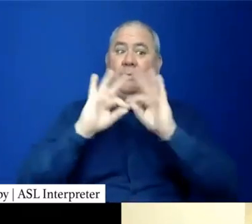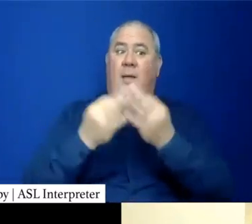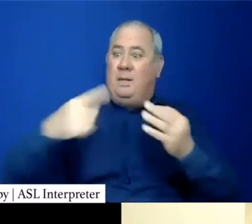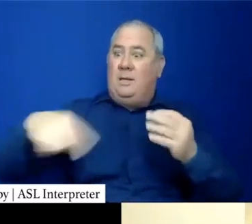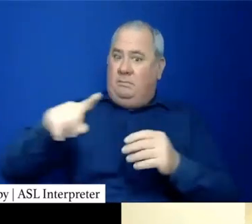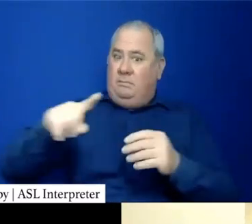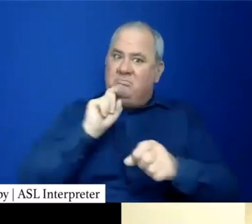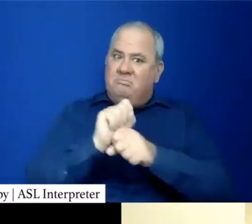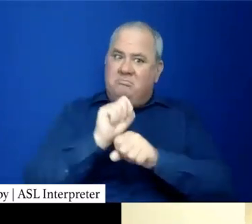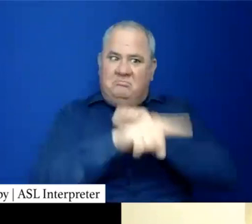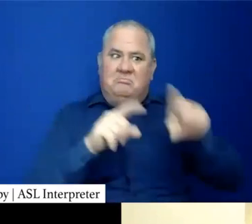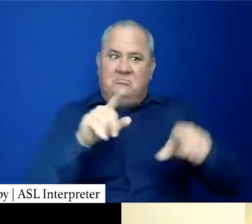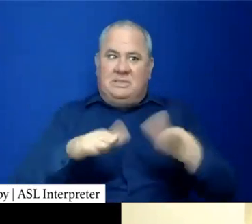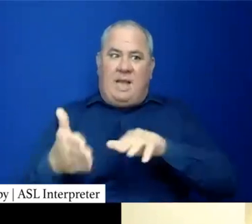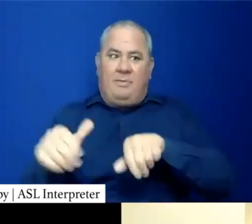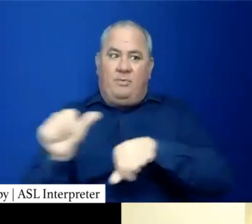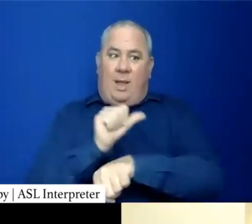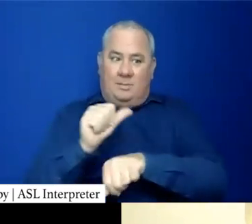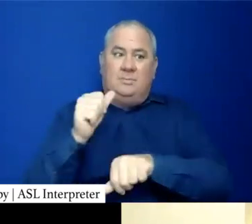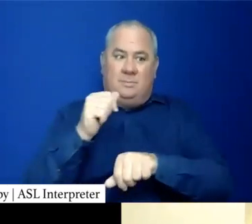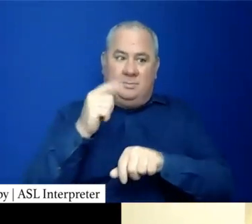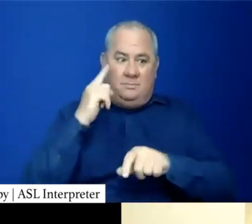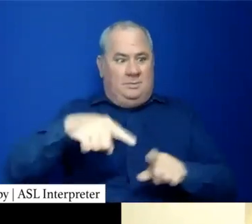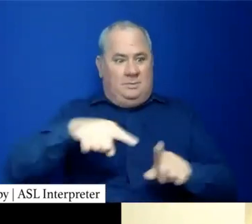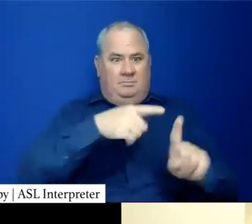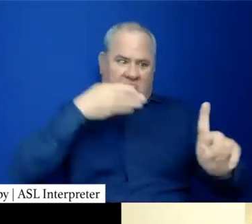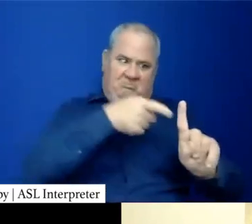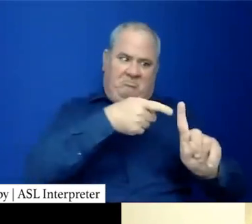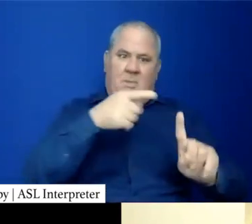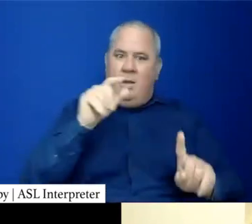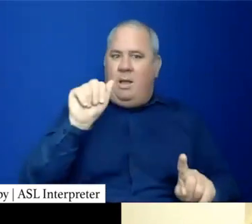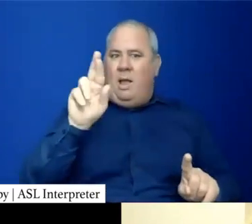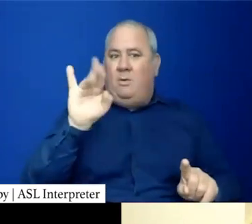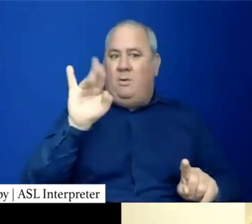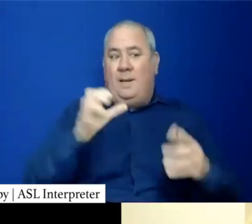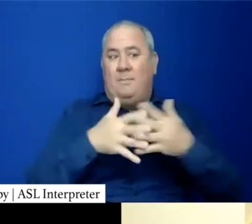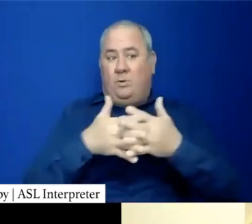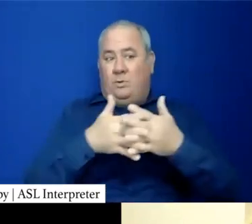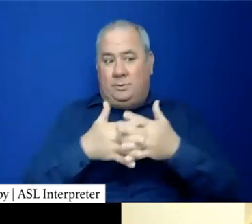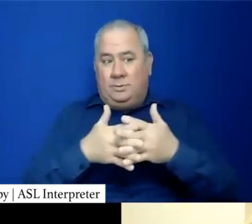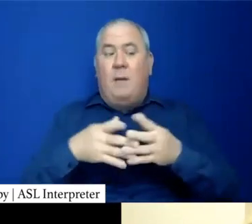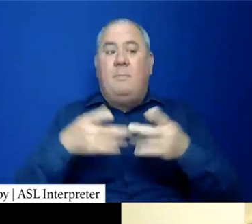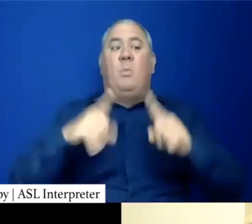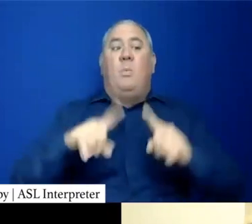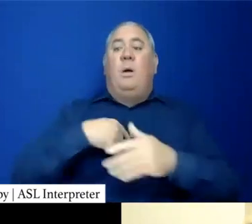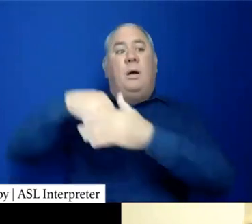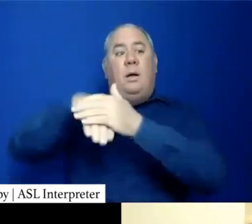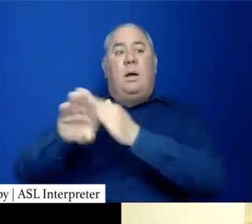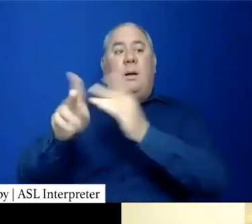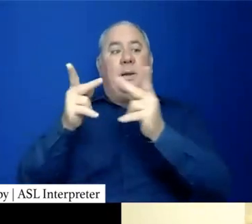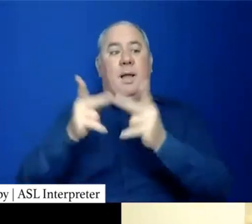American. So clearly I wasn't white in that moment. But when I walk into a space, like, I have to announce, oh yes, I